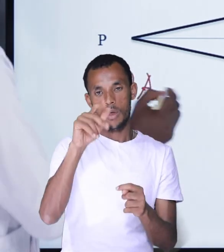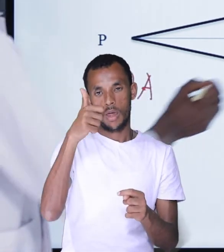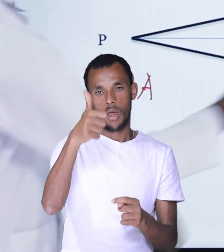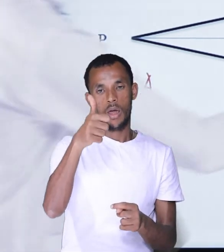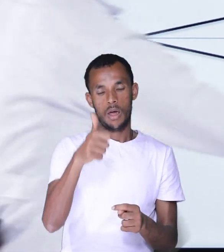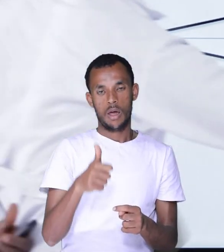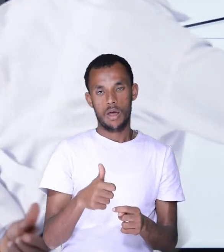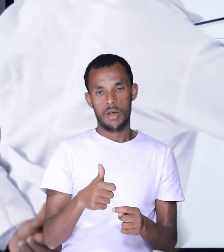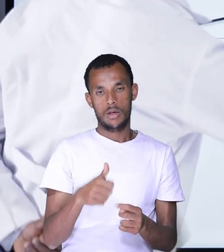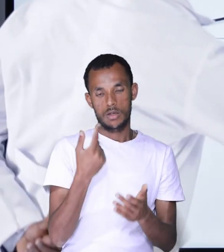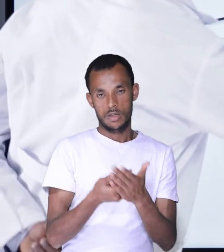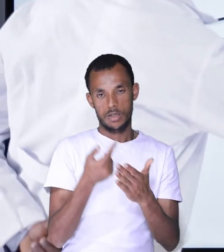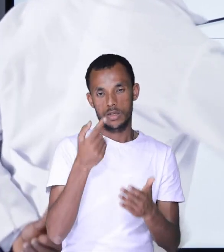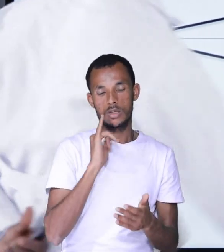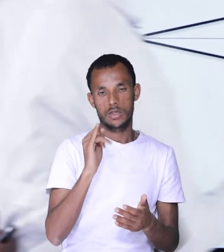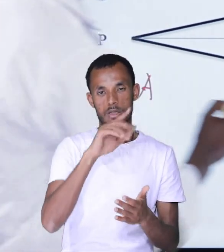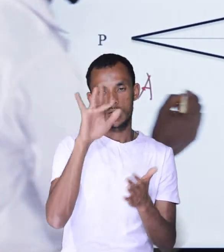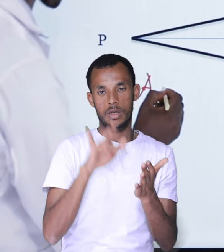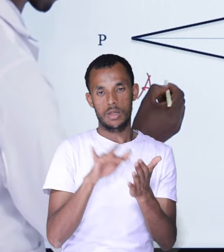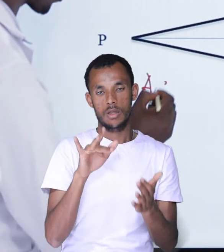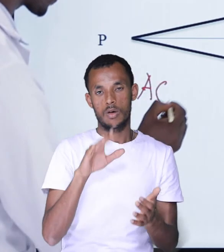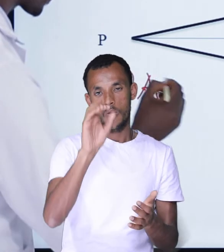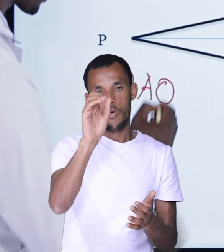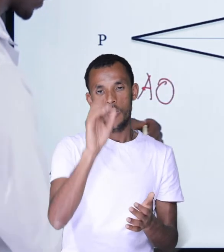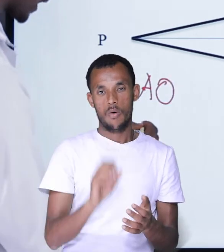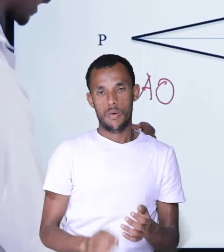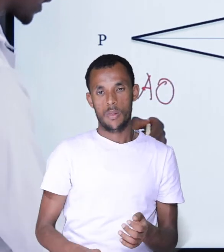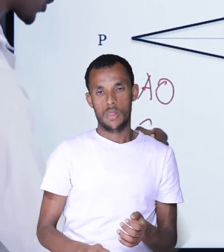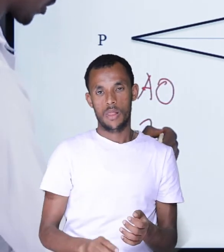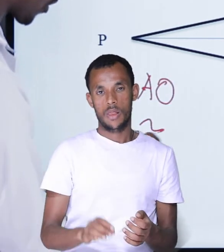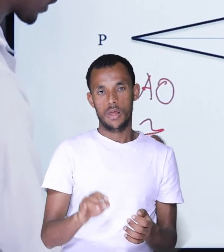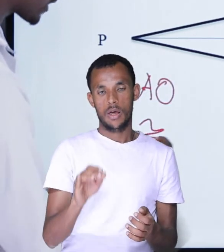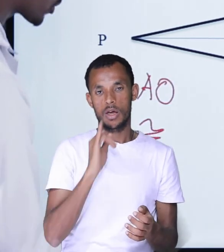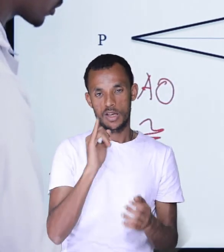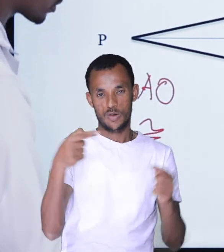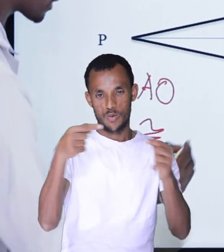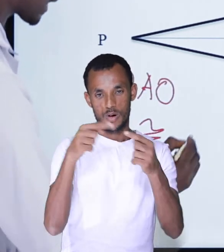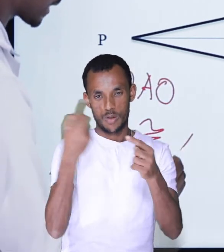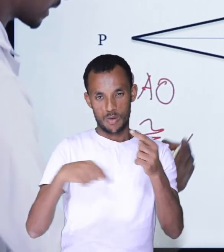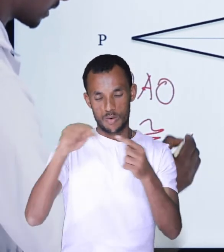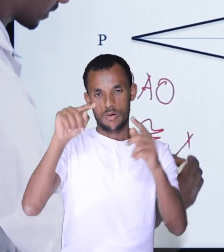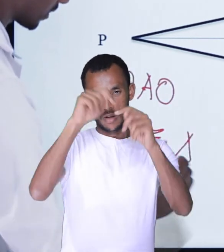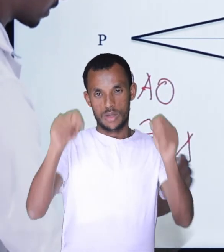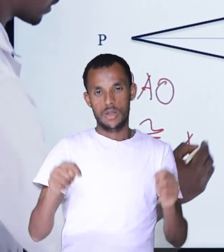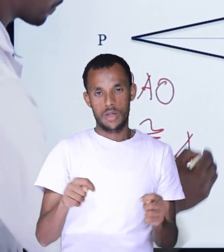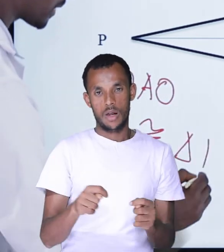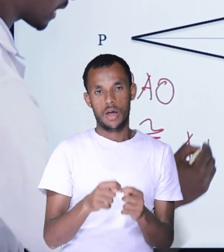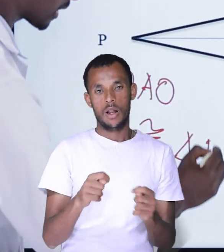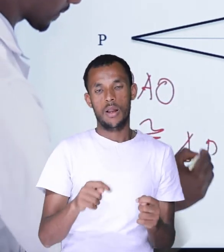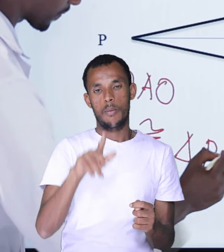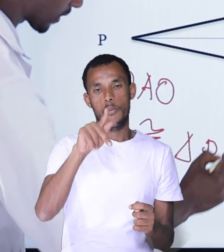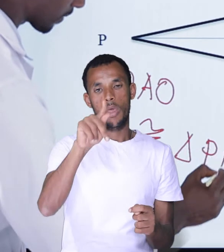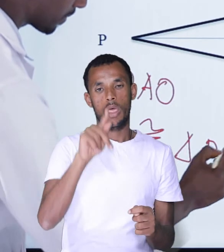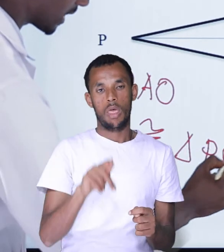A, this is the center, let's say O, is congruent to triangle